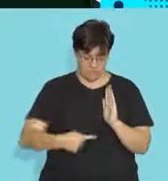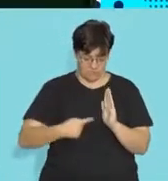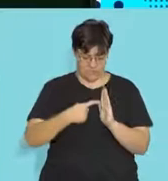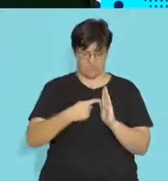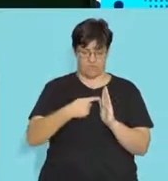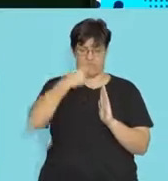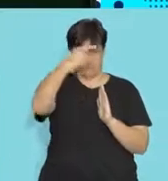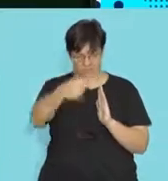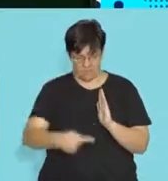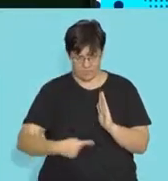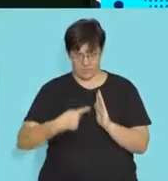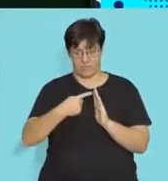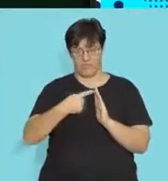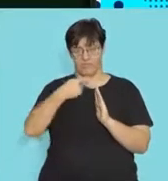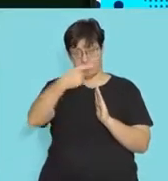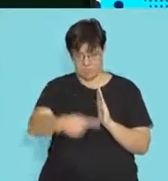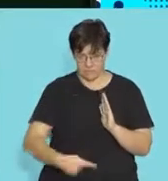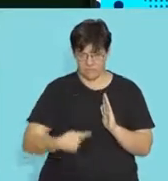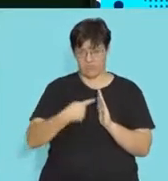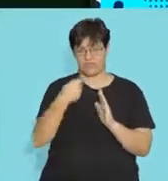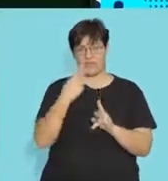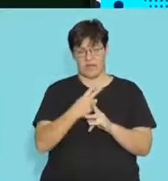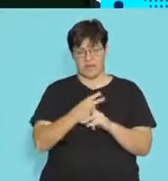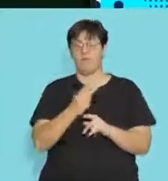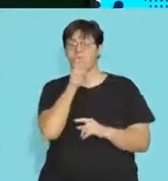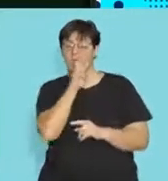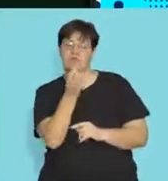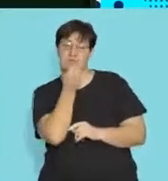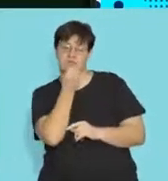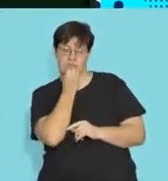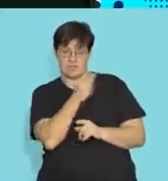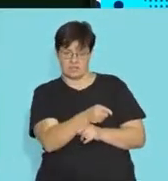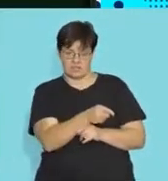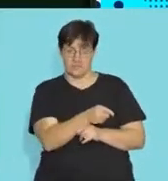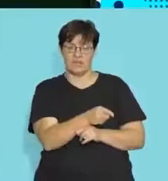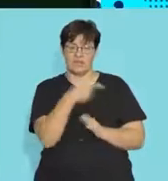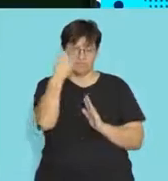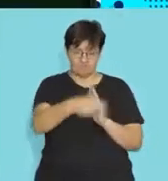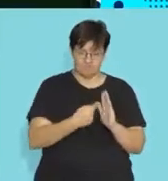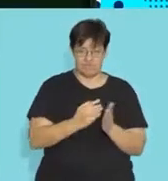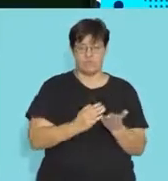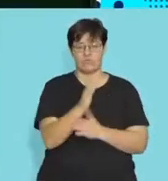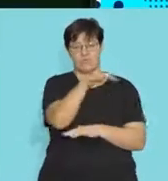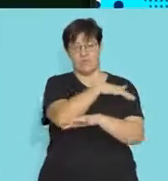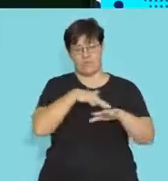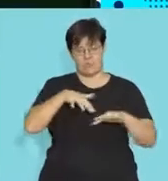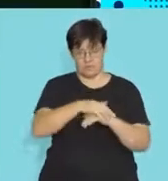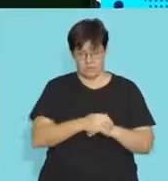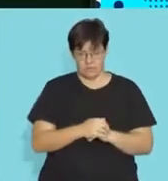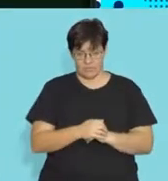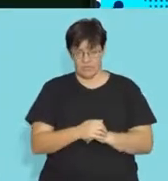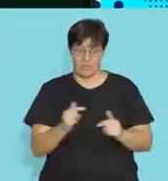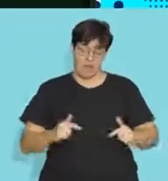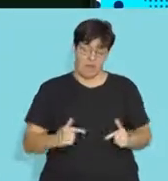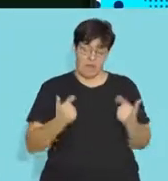a continuous process. And in this case, we're going to look at nutrients and how they are cycled through the environment, either